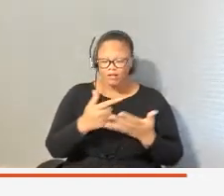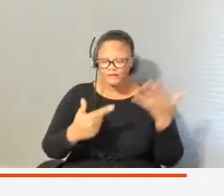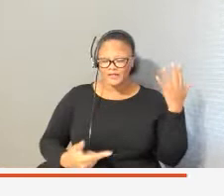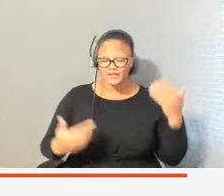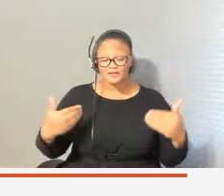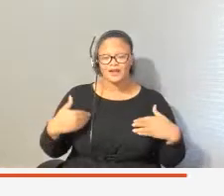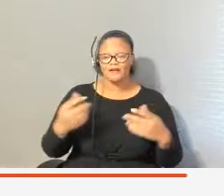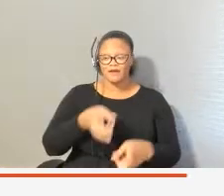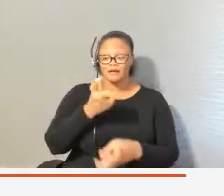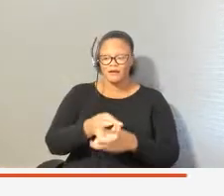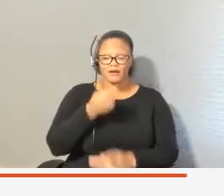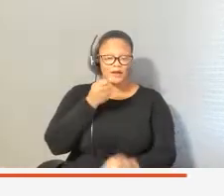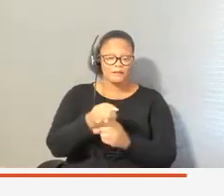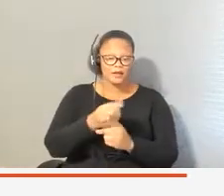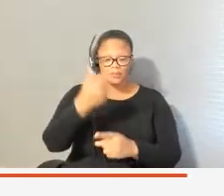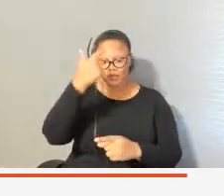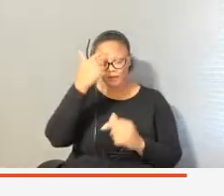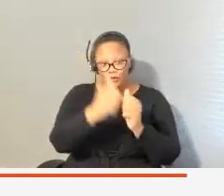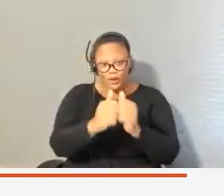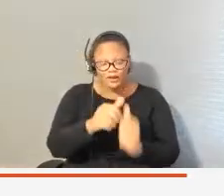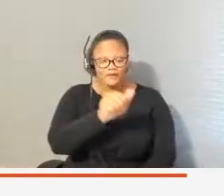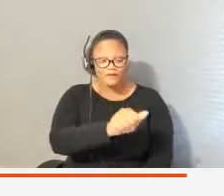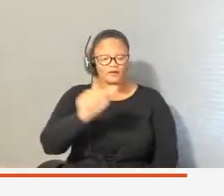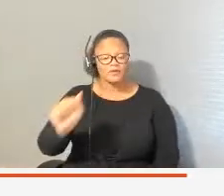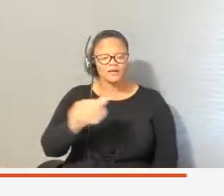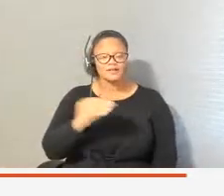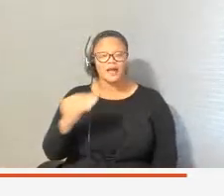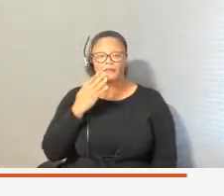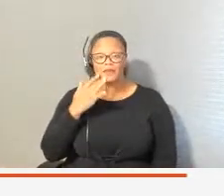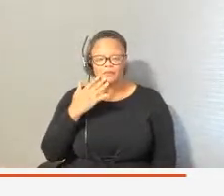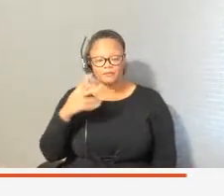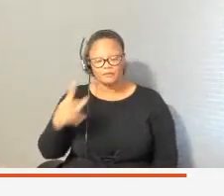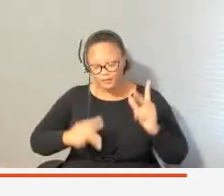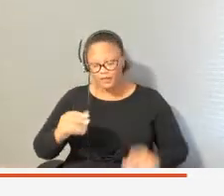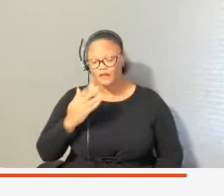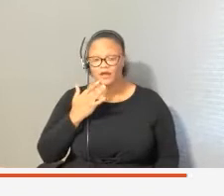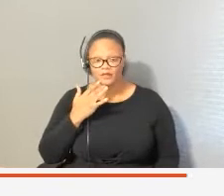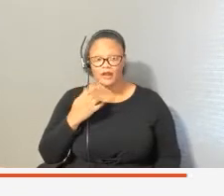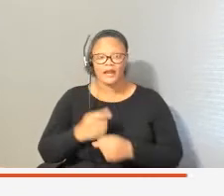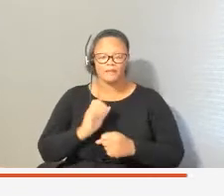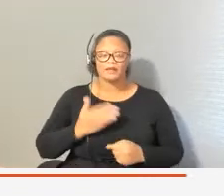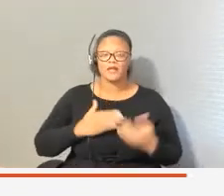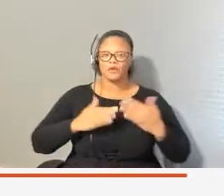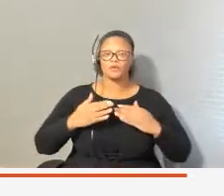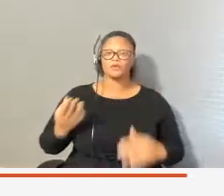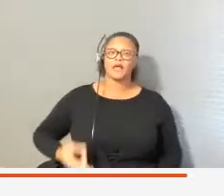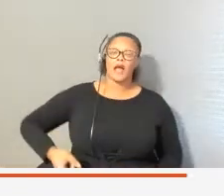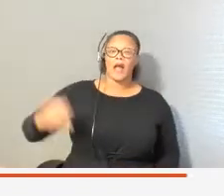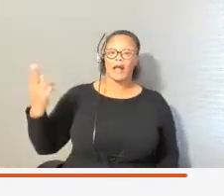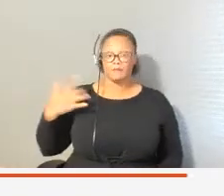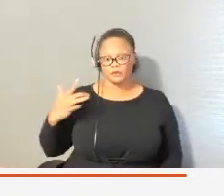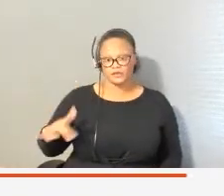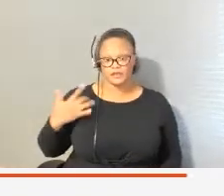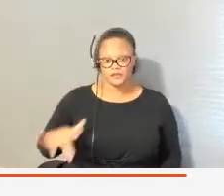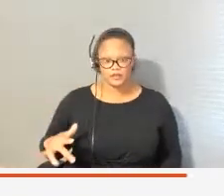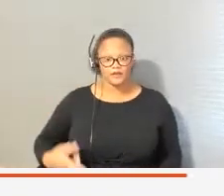brain of African Americans and people of color. And it makes our communities hypersensitive. It makes our communities hypervigilant because